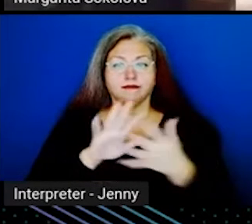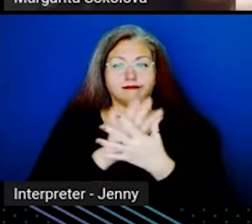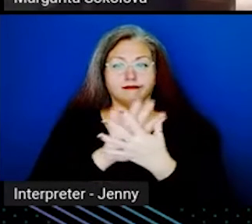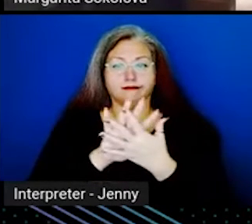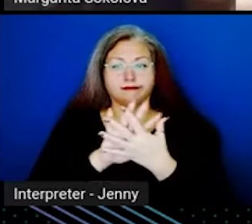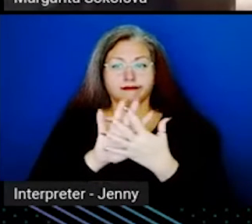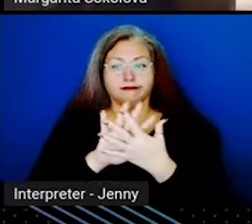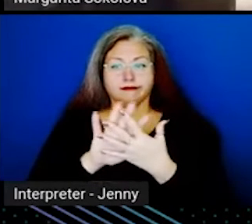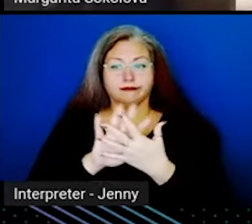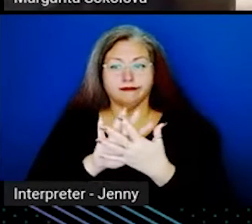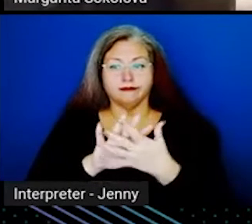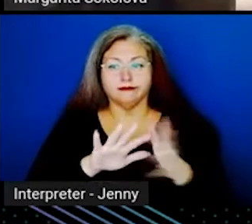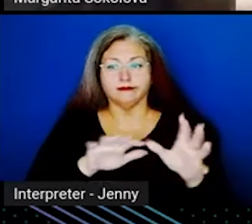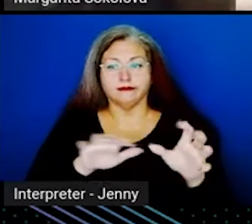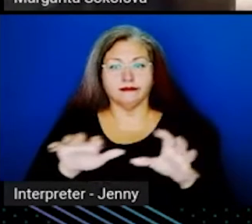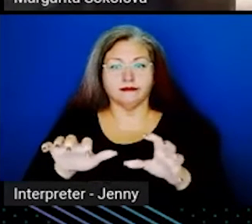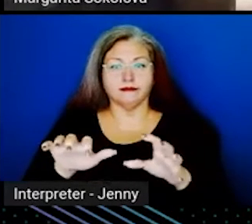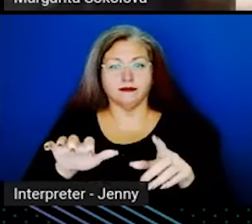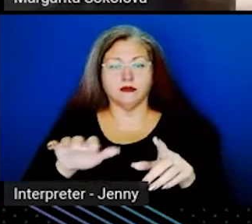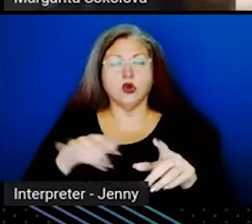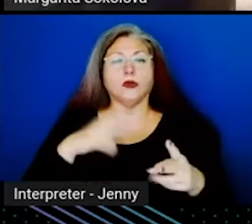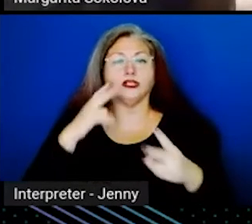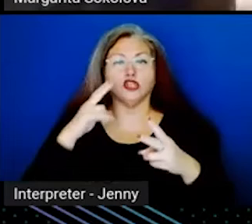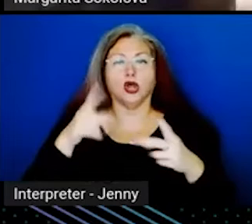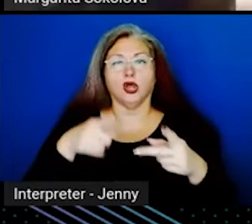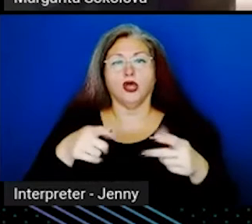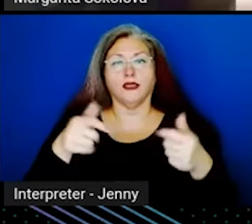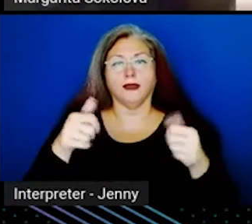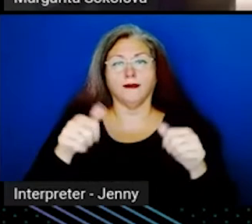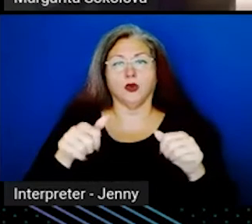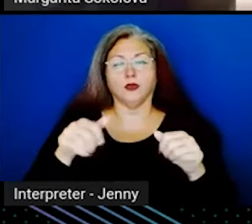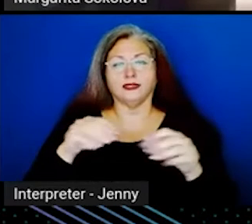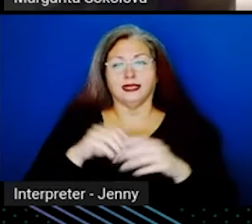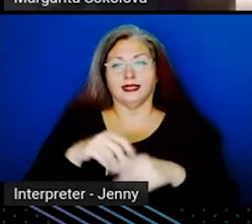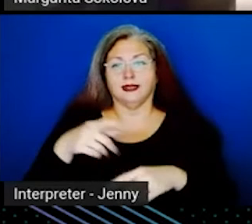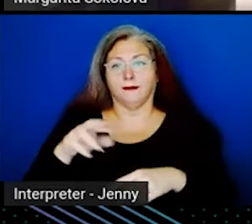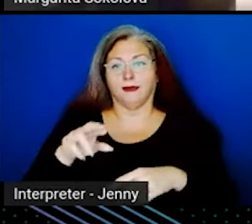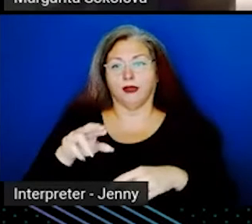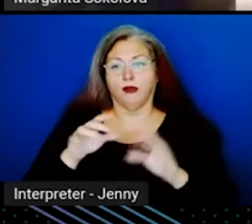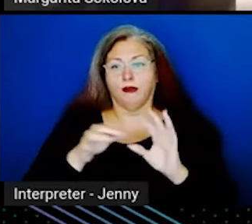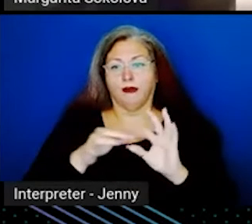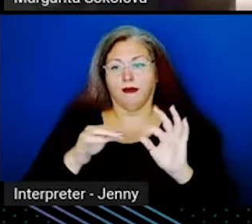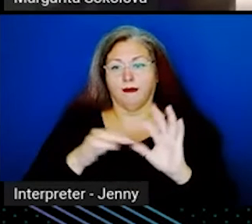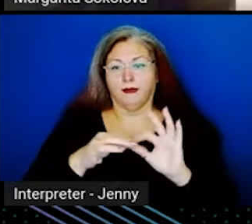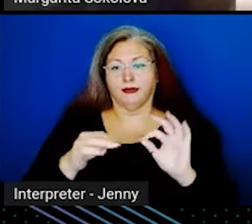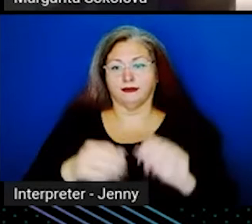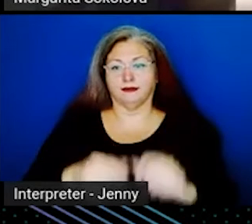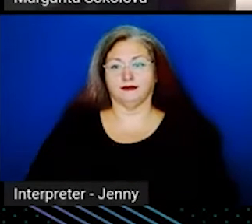same we saw posted in the PR comment.